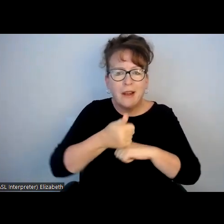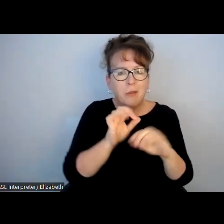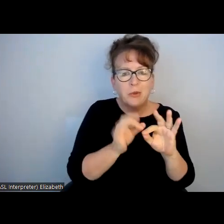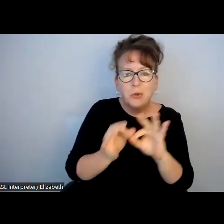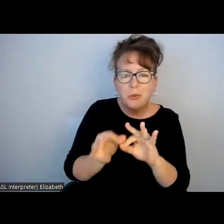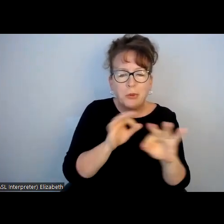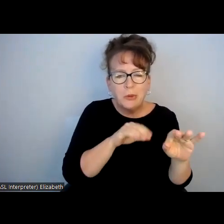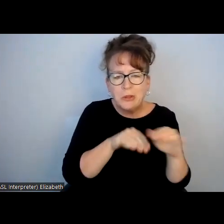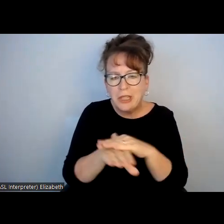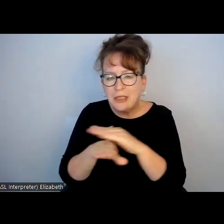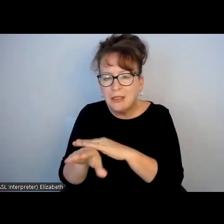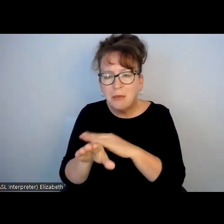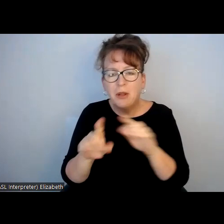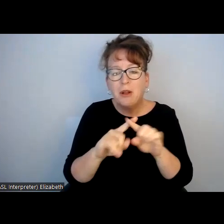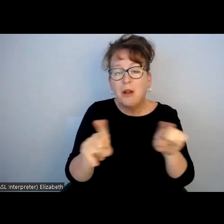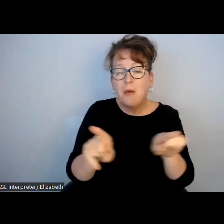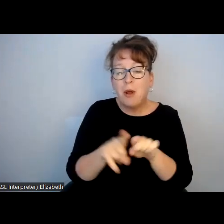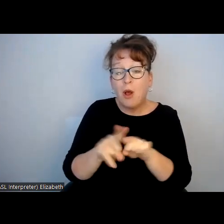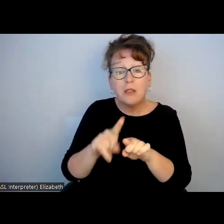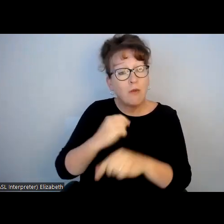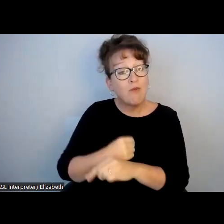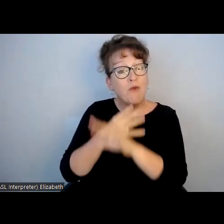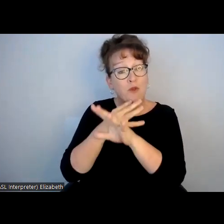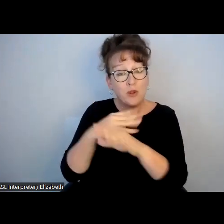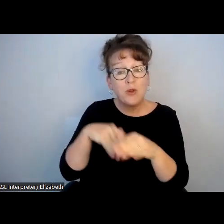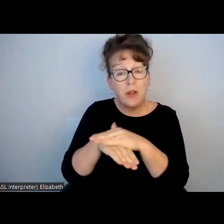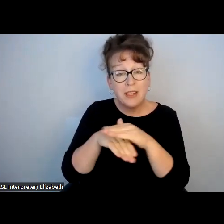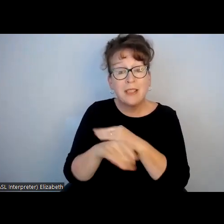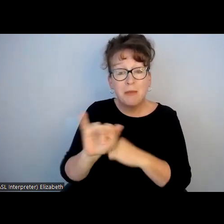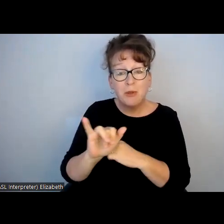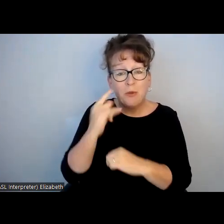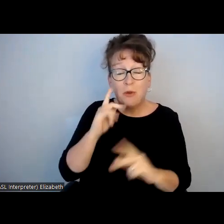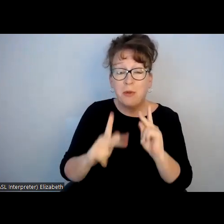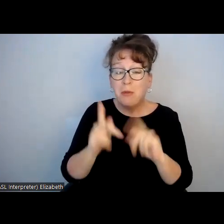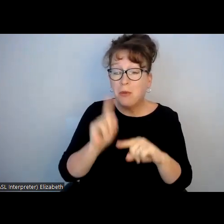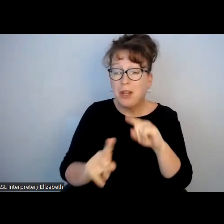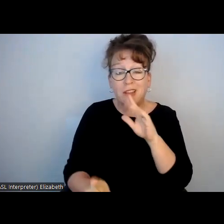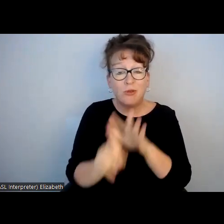then also the virtual accessibility for folks who can't come in person.